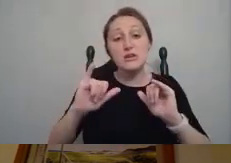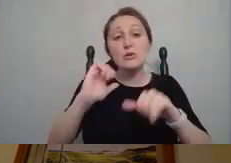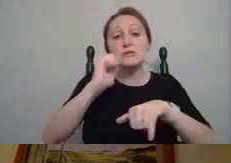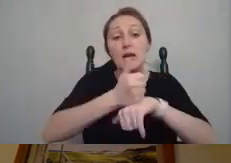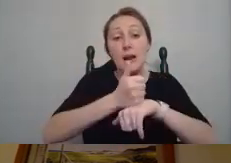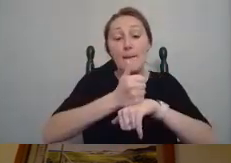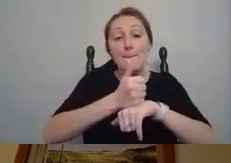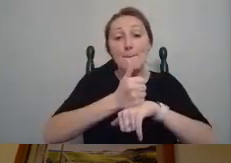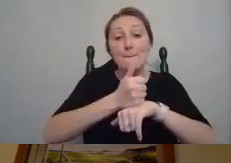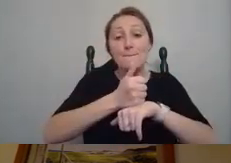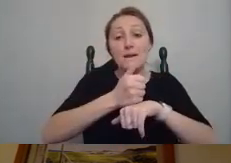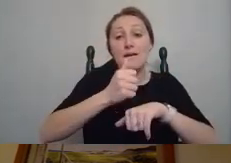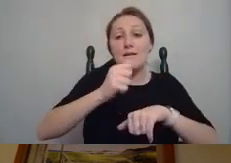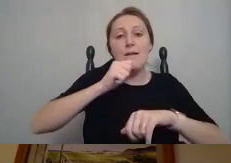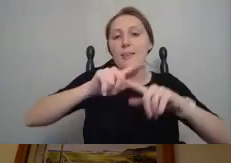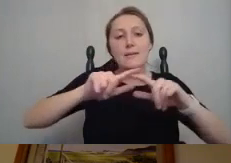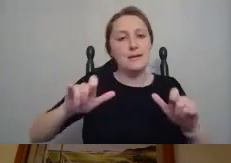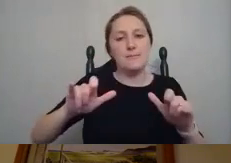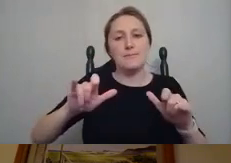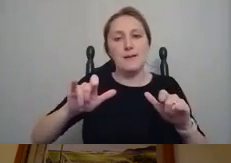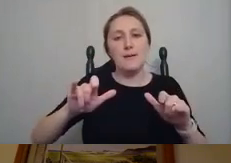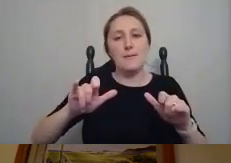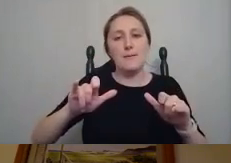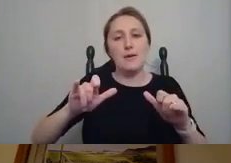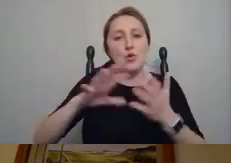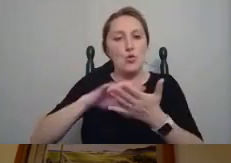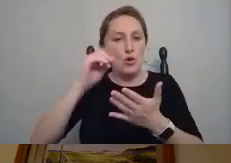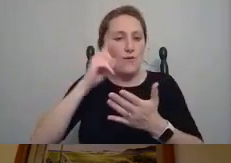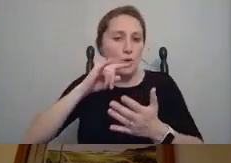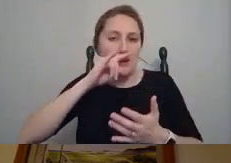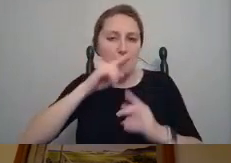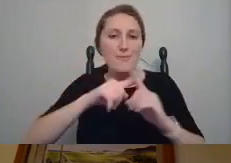for kids, but most of the learning on Wednesdays will not be live.